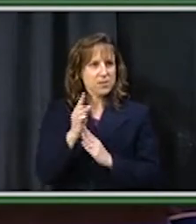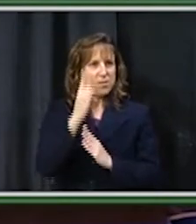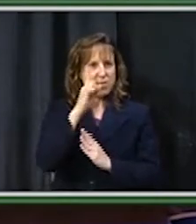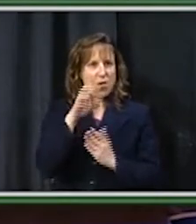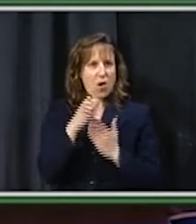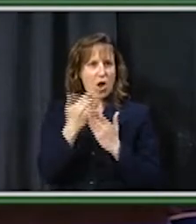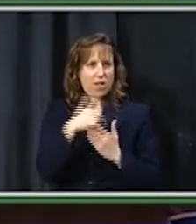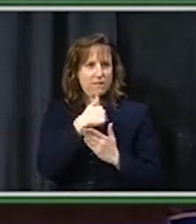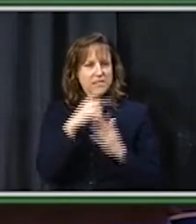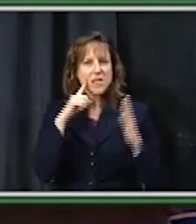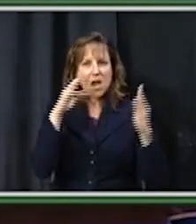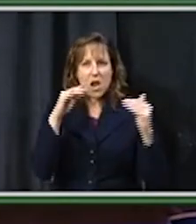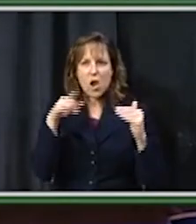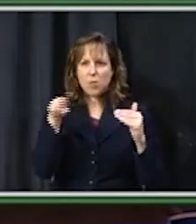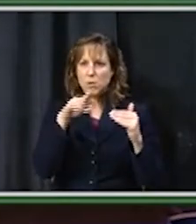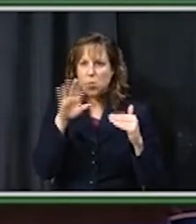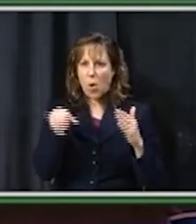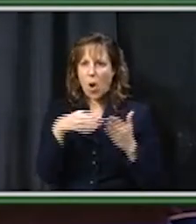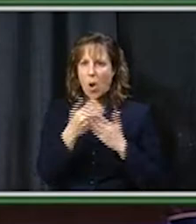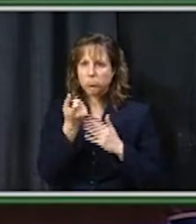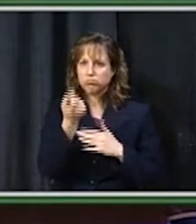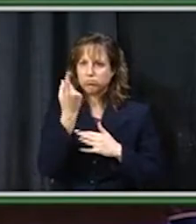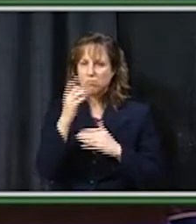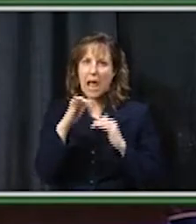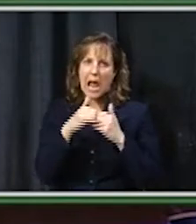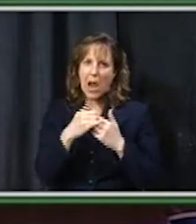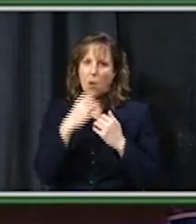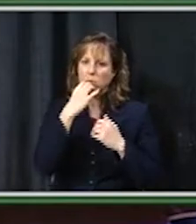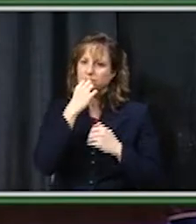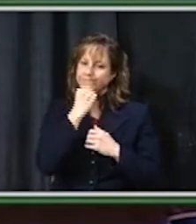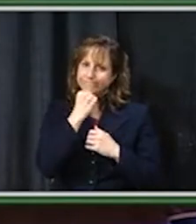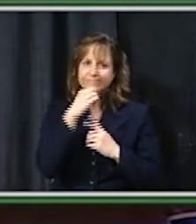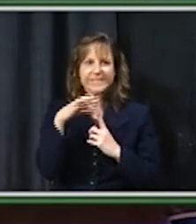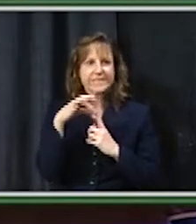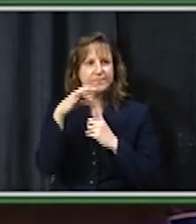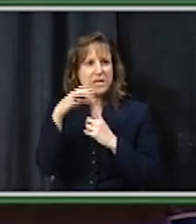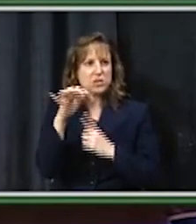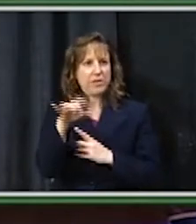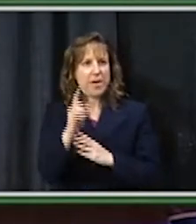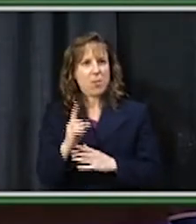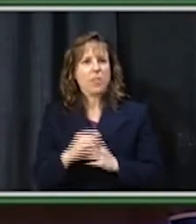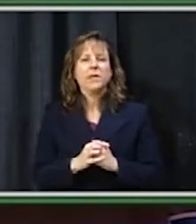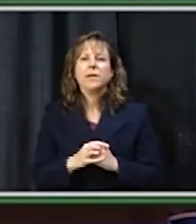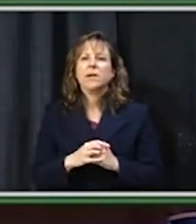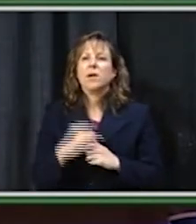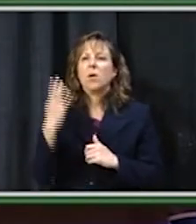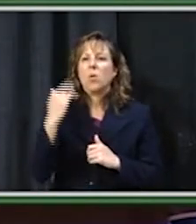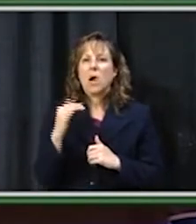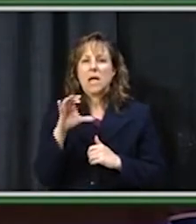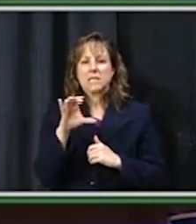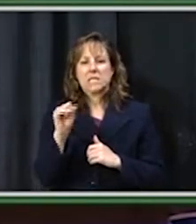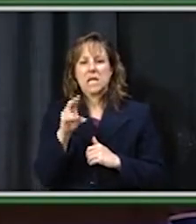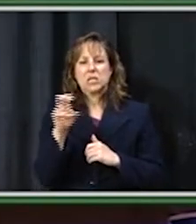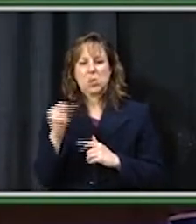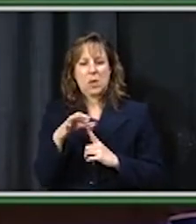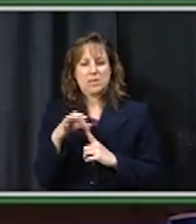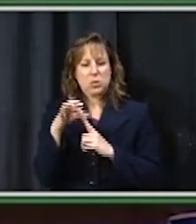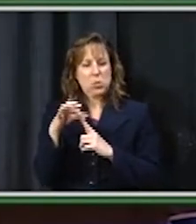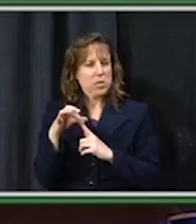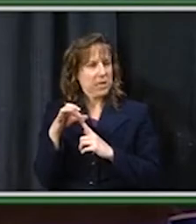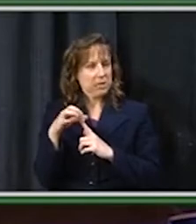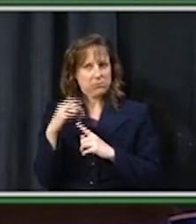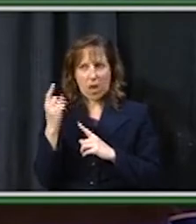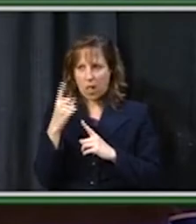hope that everyone realizes just how special it was, because what sets Sacramento State apart, and what's always